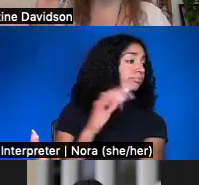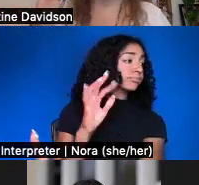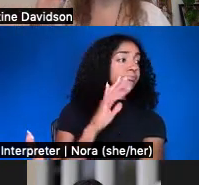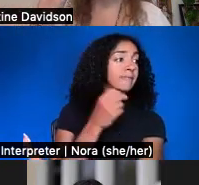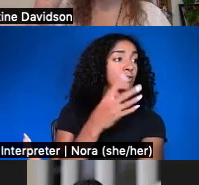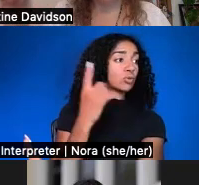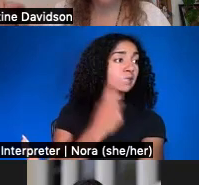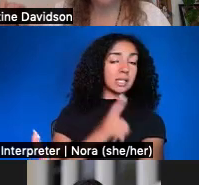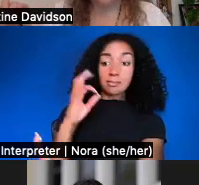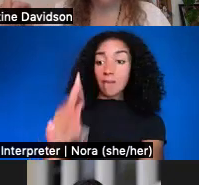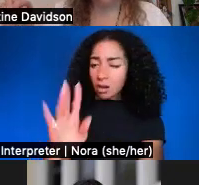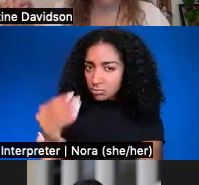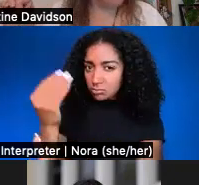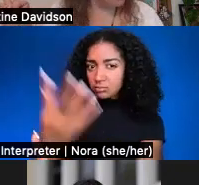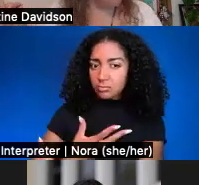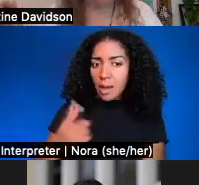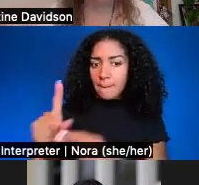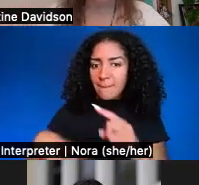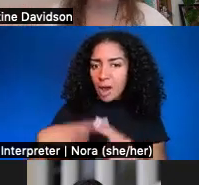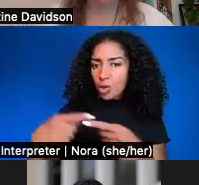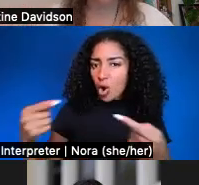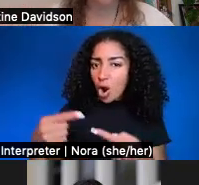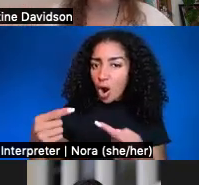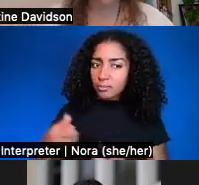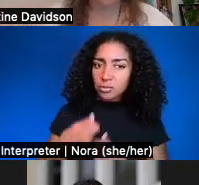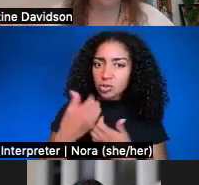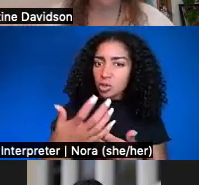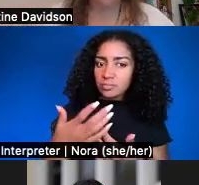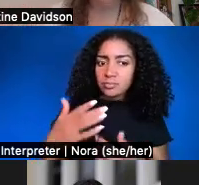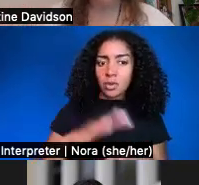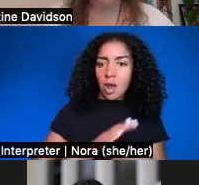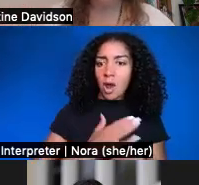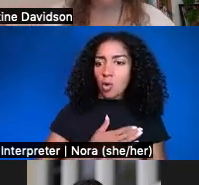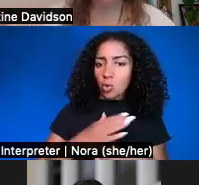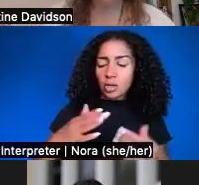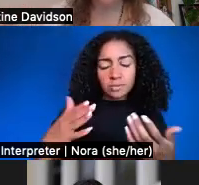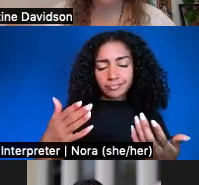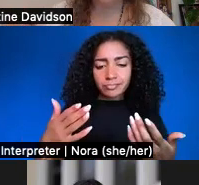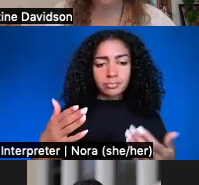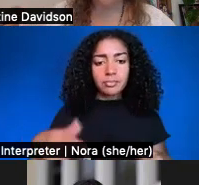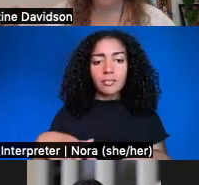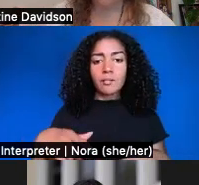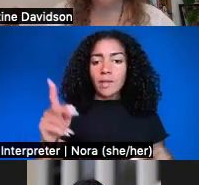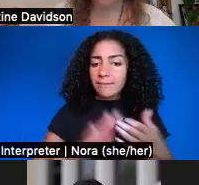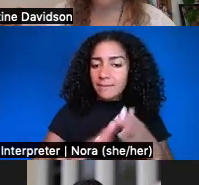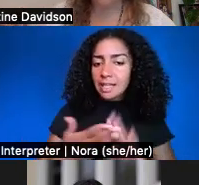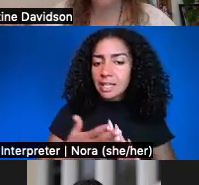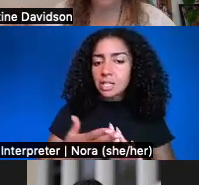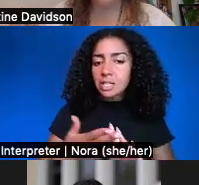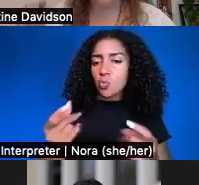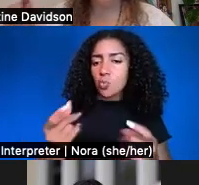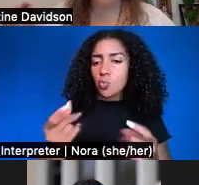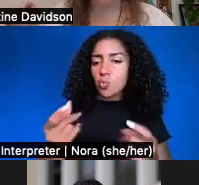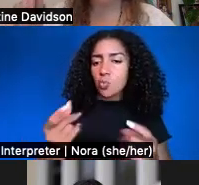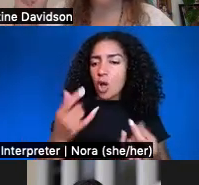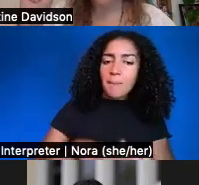loving accountability. And accountability is a terrible English word, but it's being good relatives to one another and